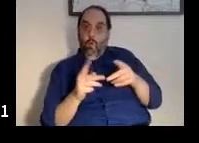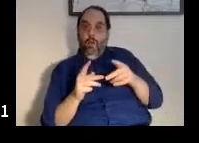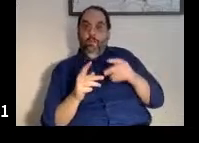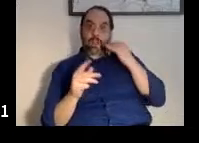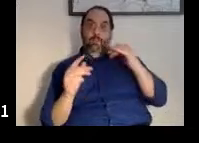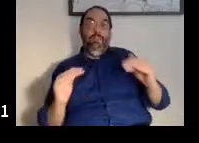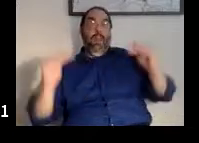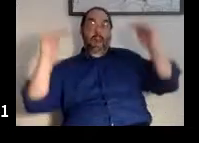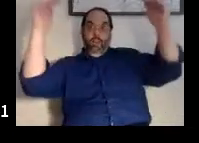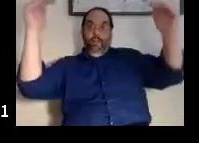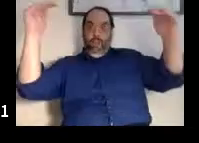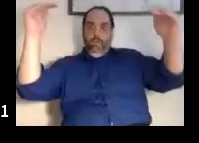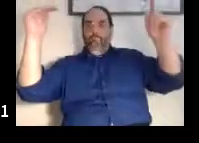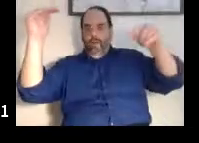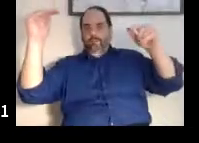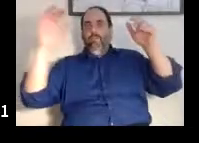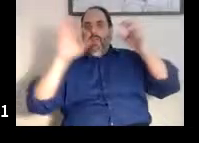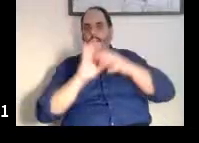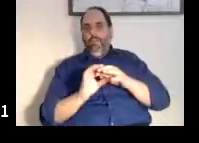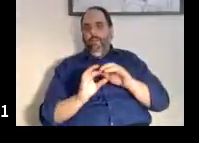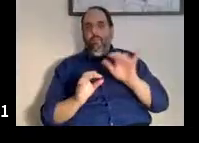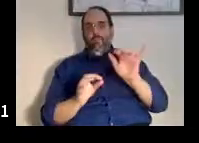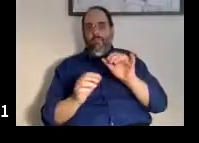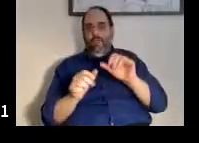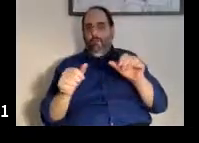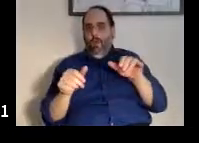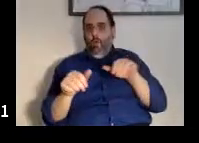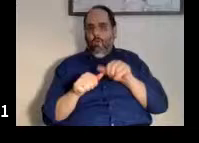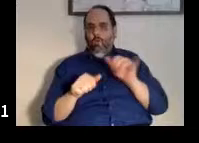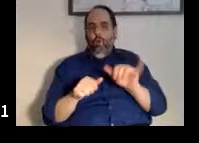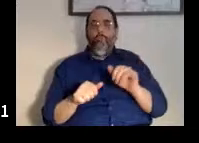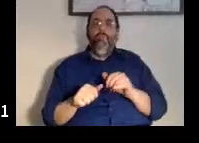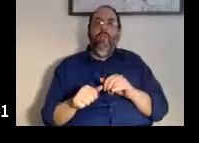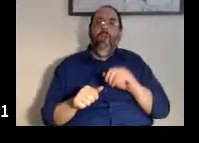or composite play structure. So you'd have to connect to all those, but